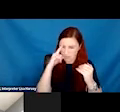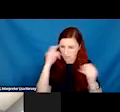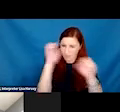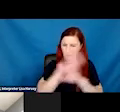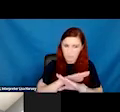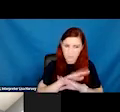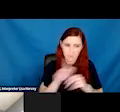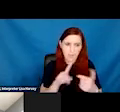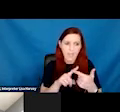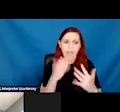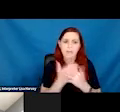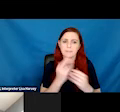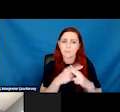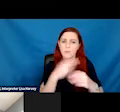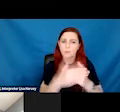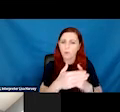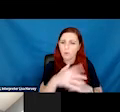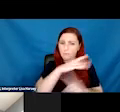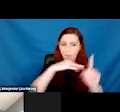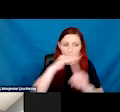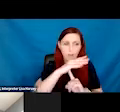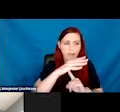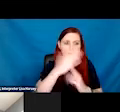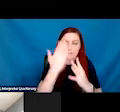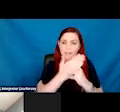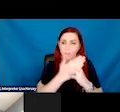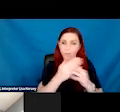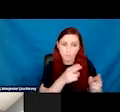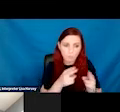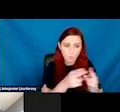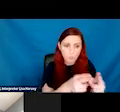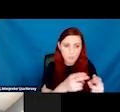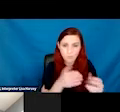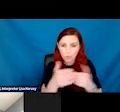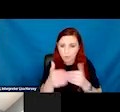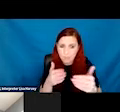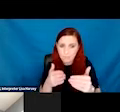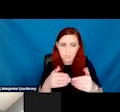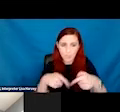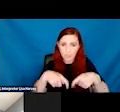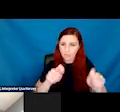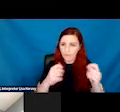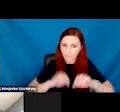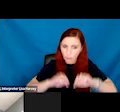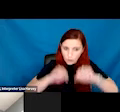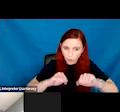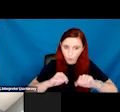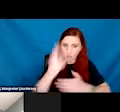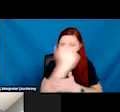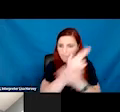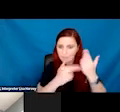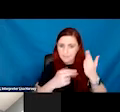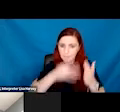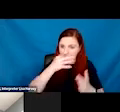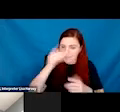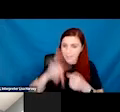you've got accessible routes, junctions, street furniture, graphics and planting, and shared spaces, which is both